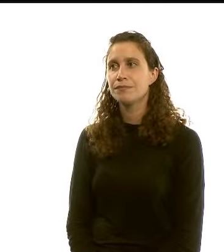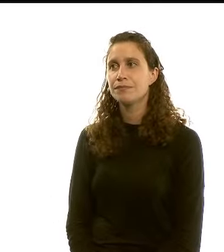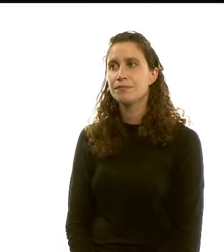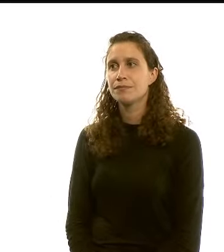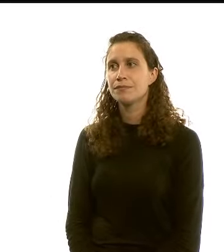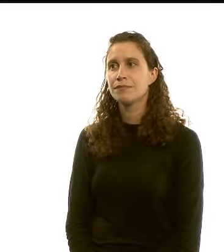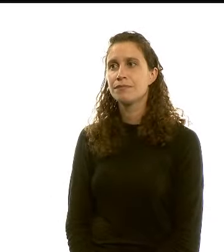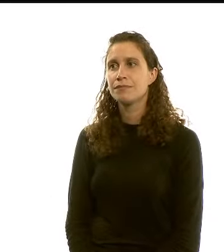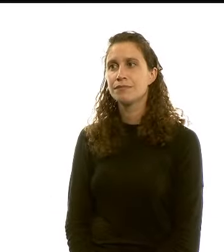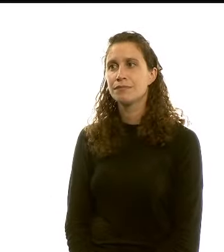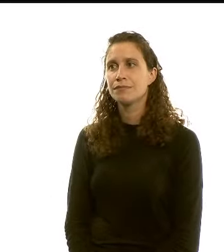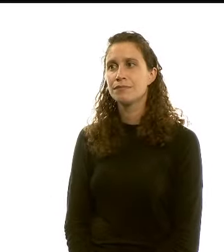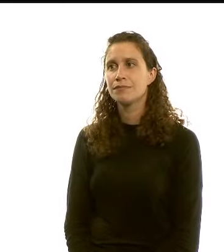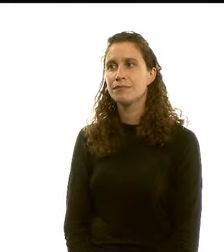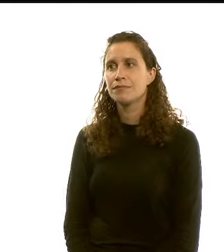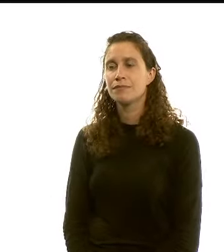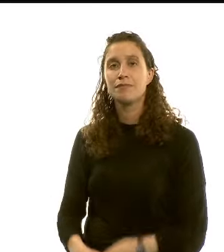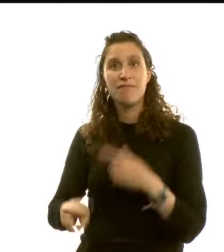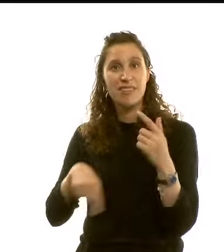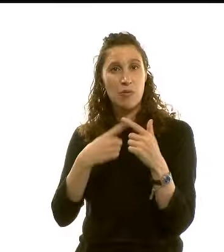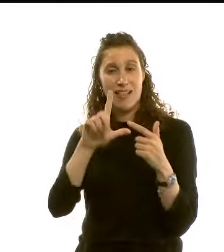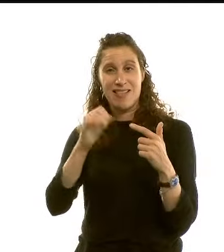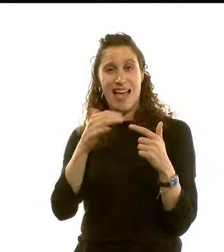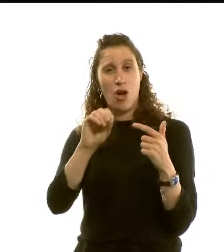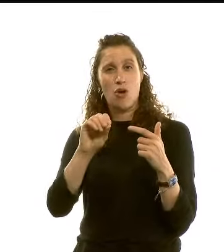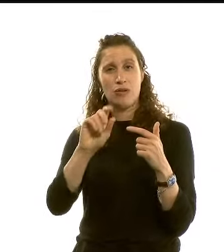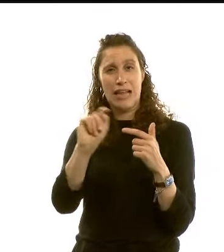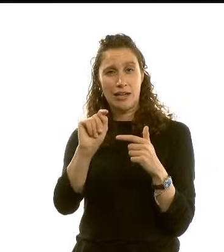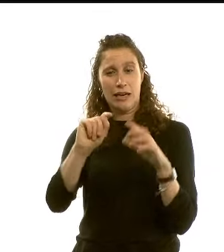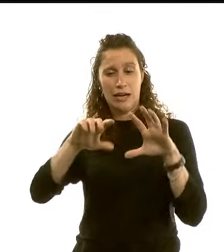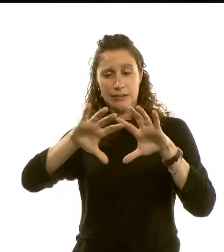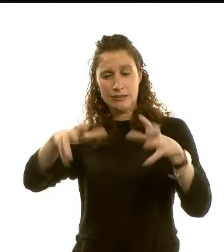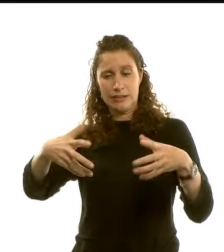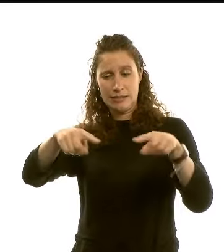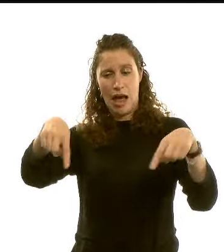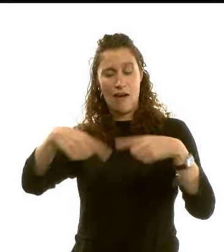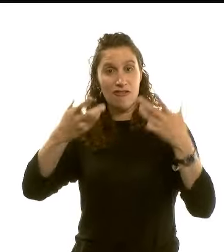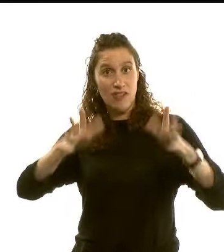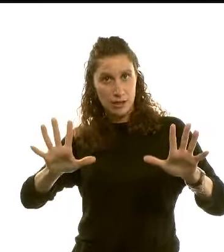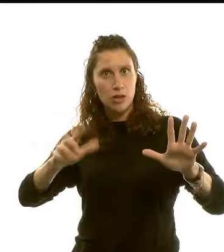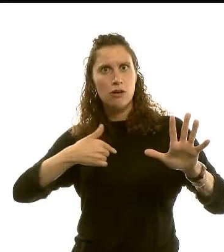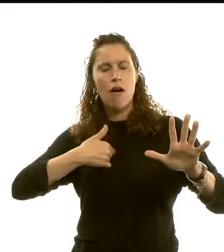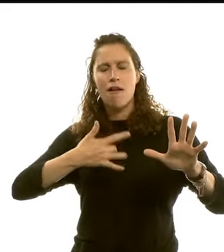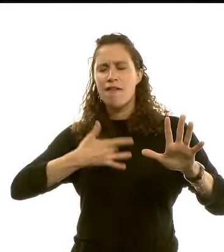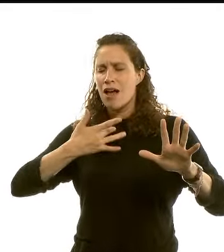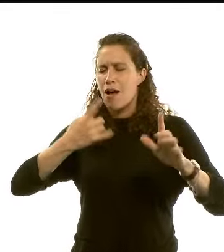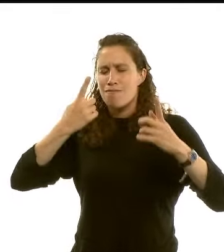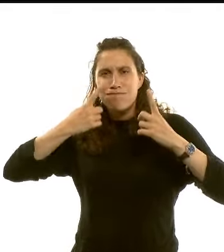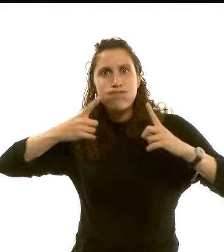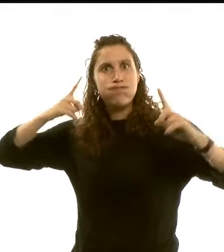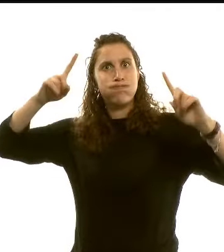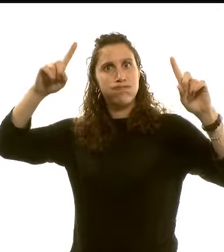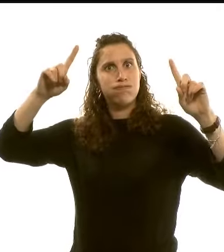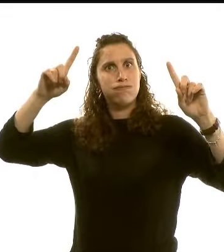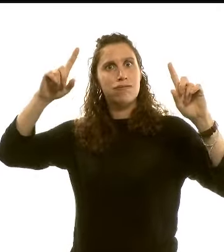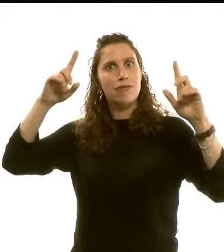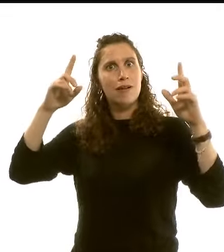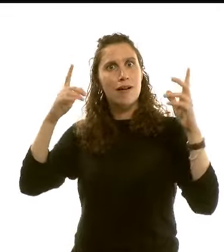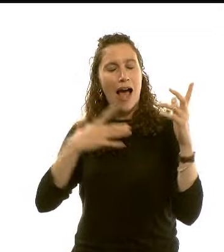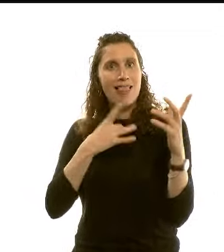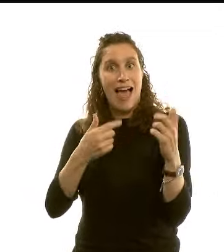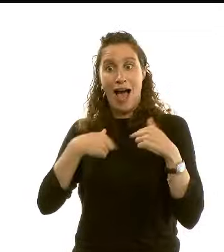When I finish building a LEGO Technic set, I feel accomplished, and I like that I